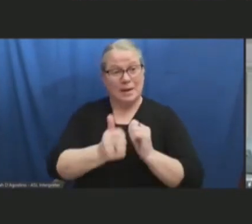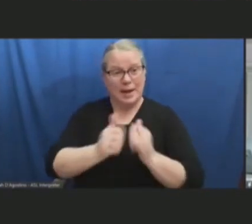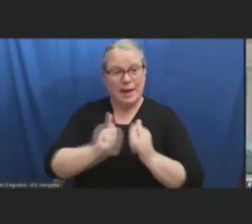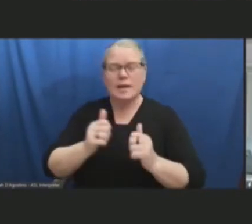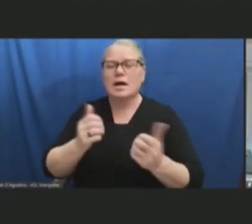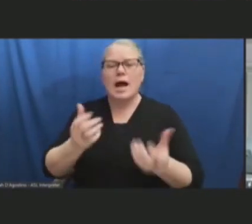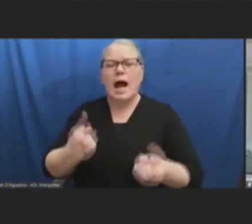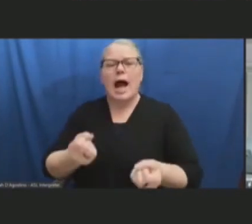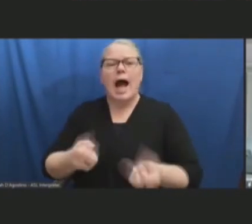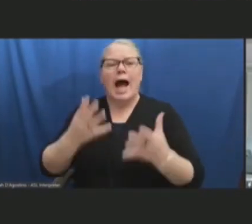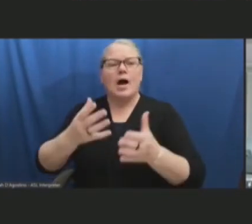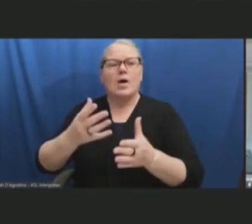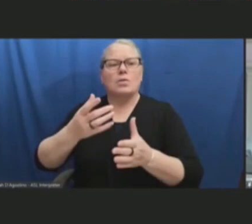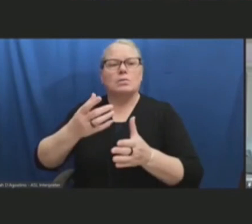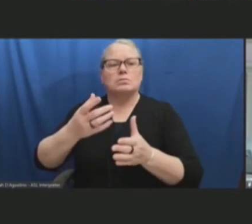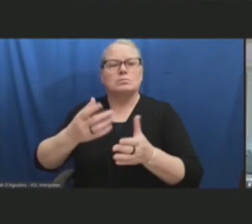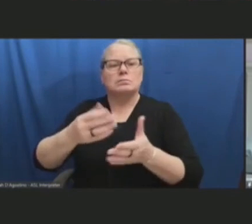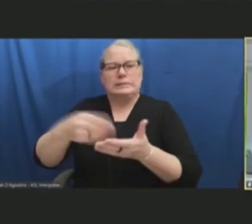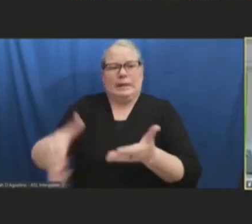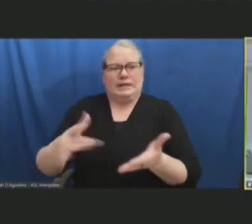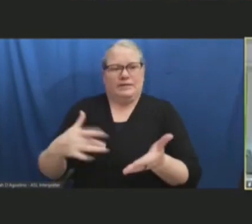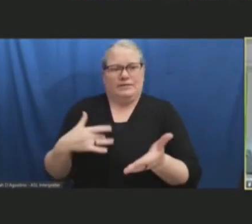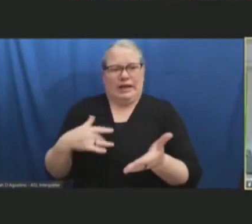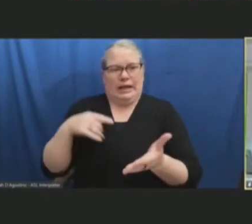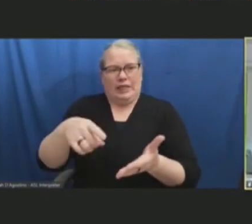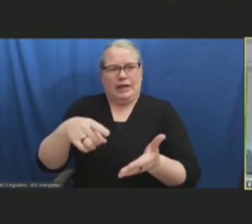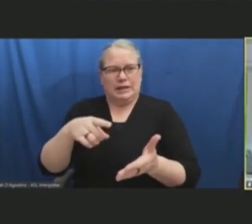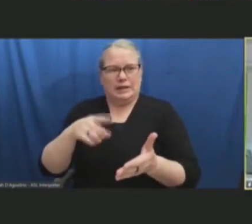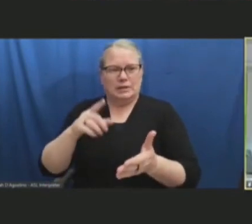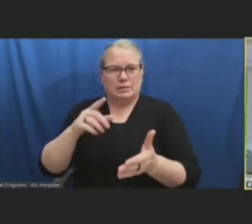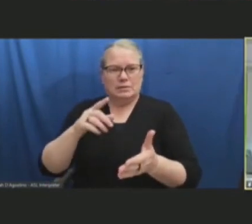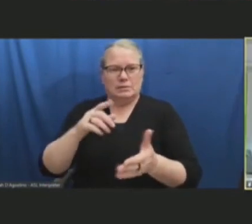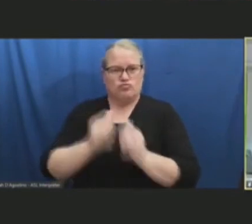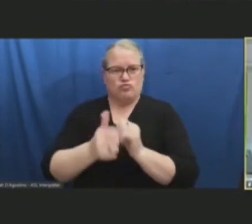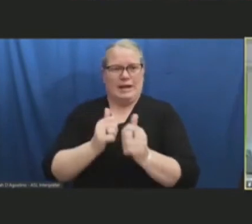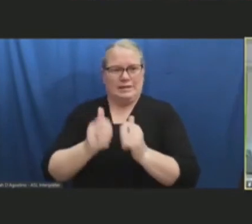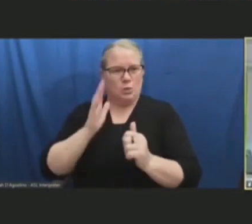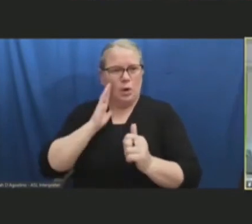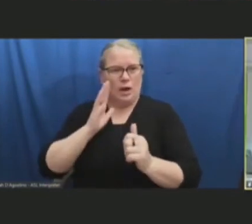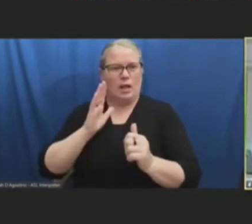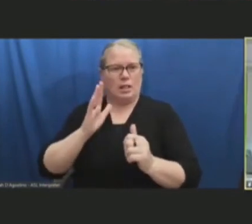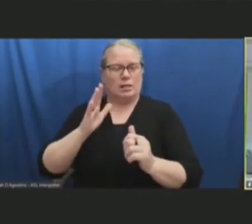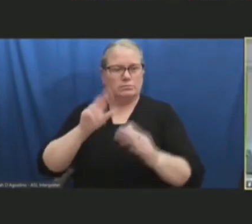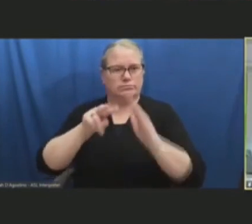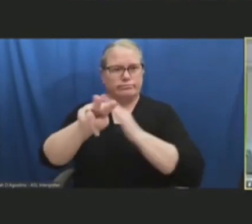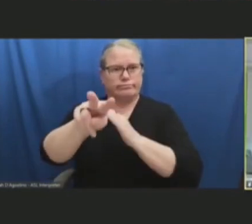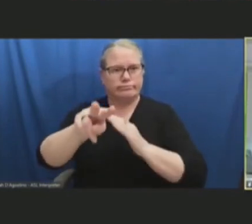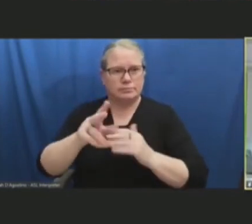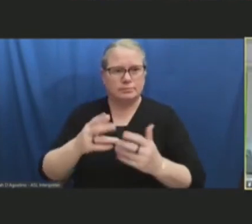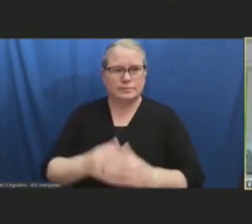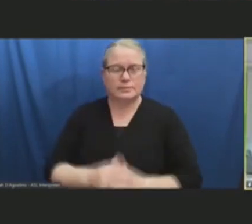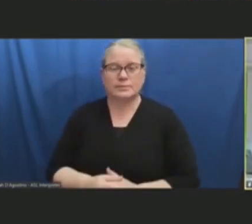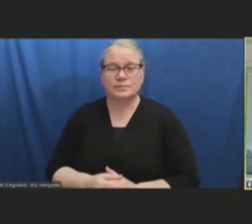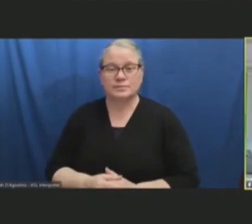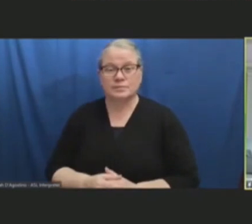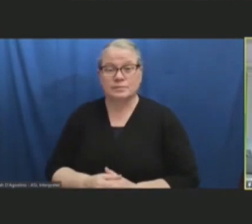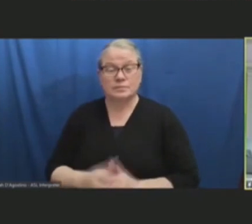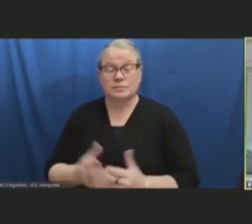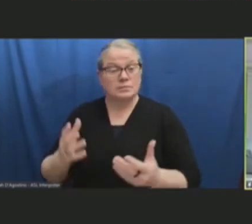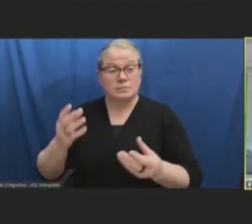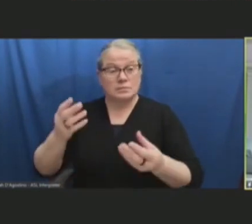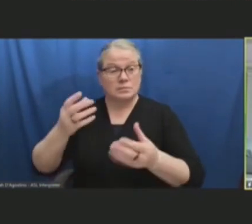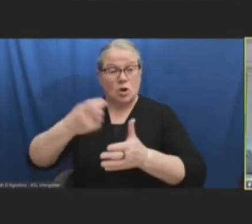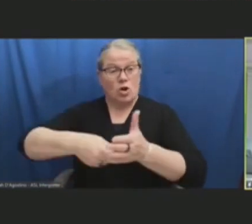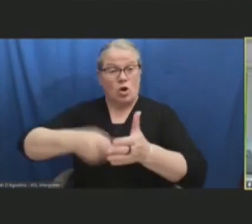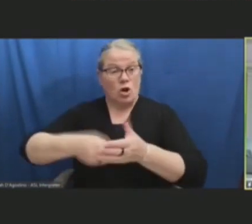get? Thanks. Well, I think I answered the last question already. I have no idea